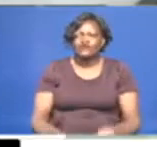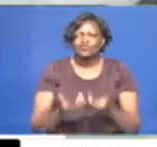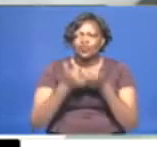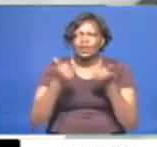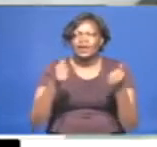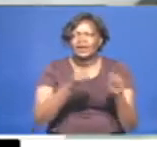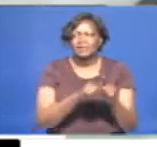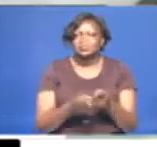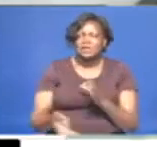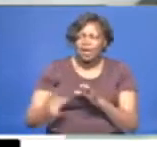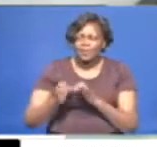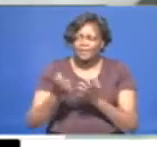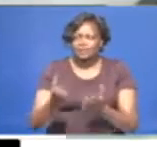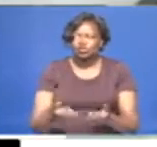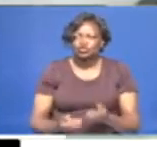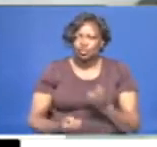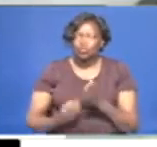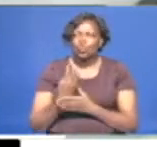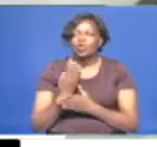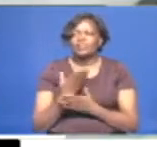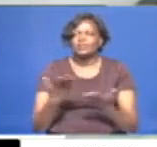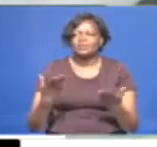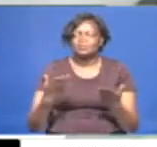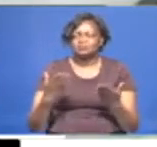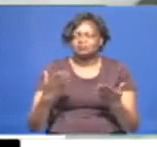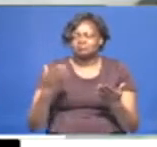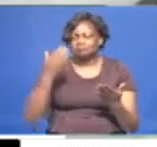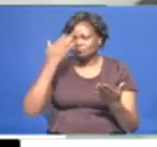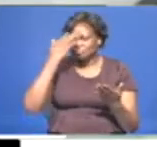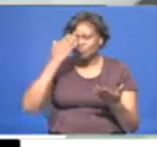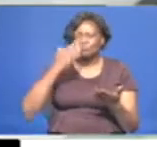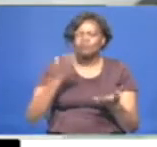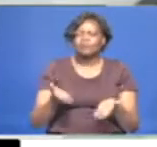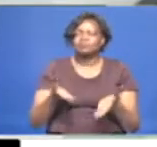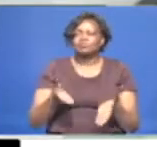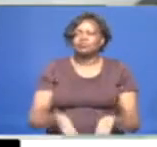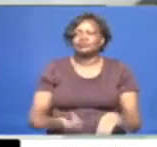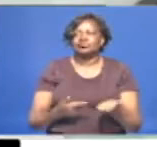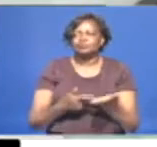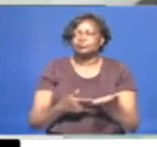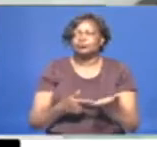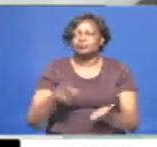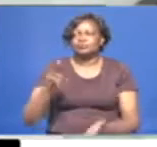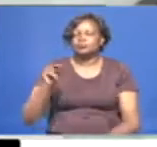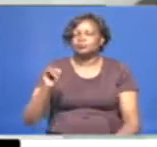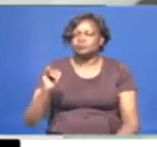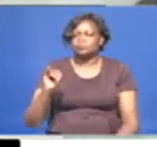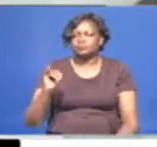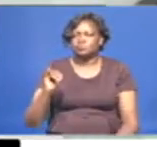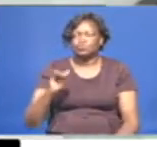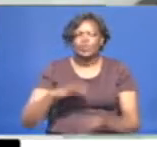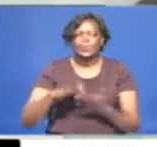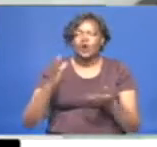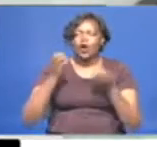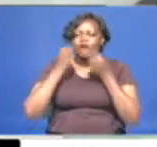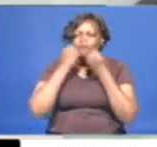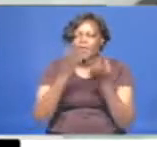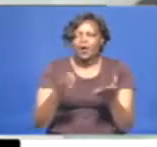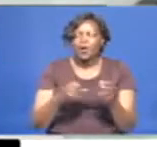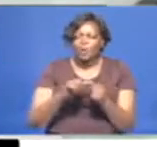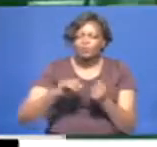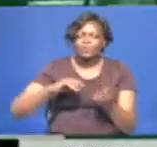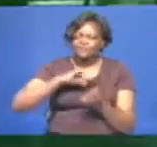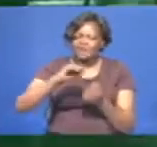chemical needs of growing plants were discovered by modern technology. Nissie Imano with more in the fertilizer making